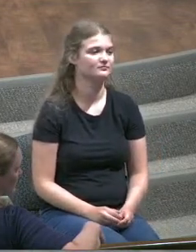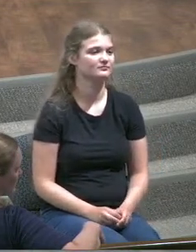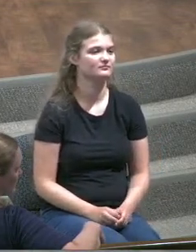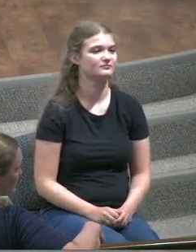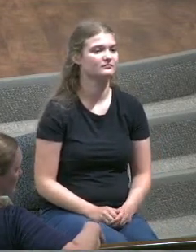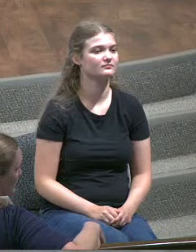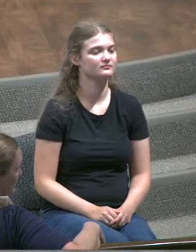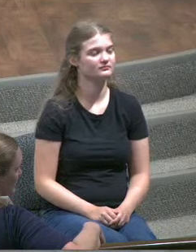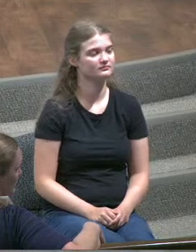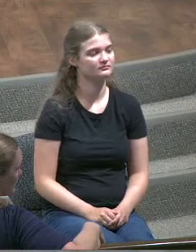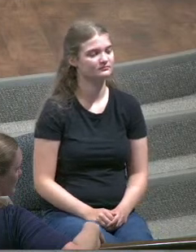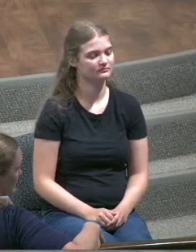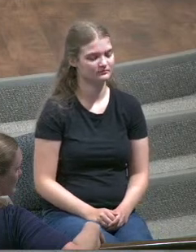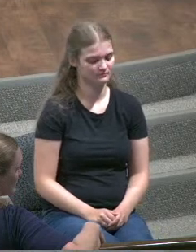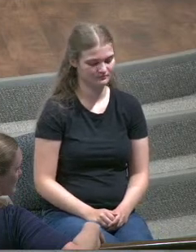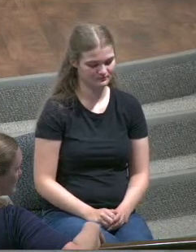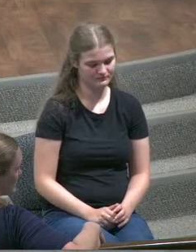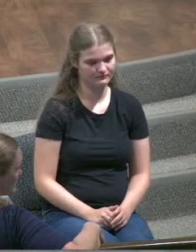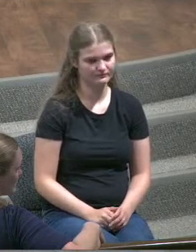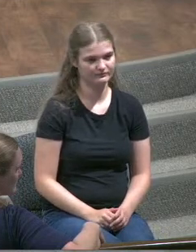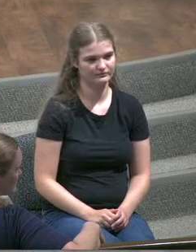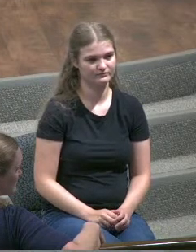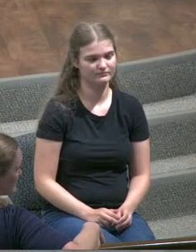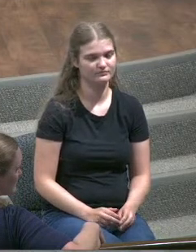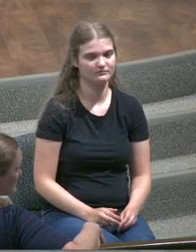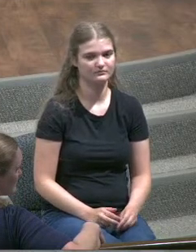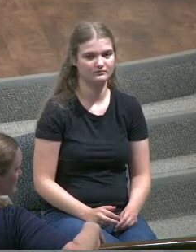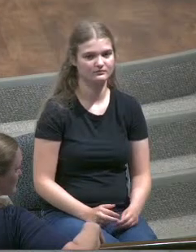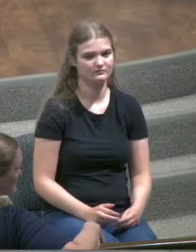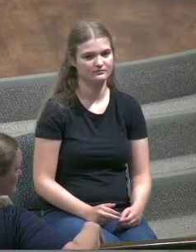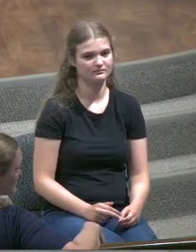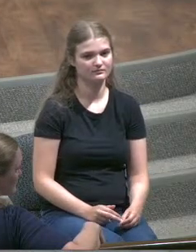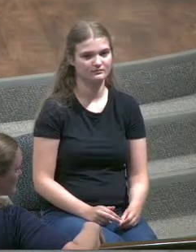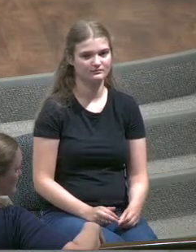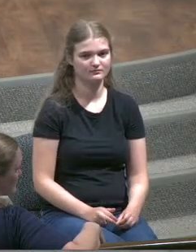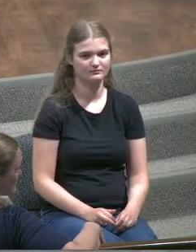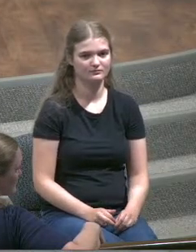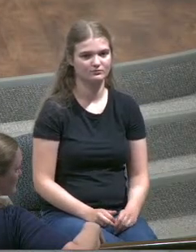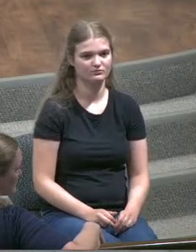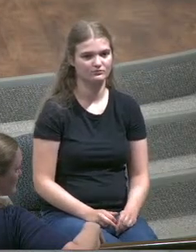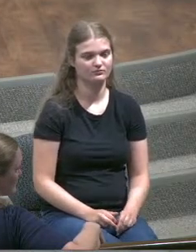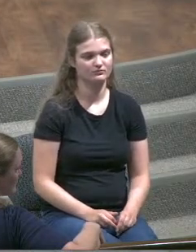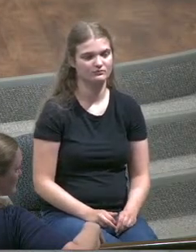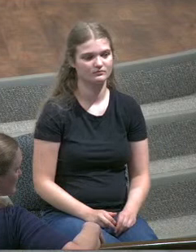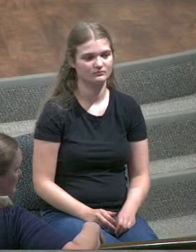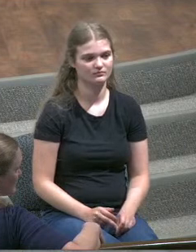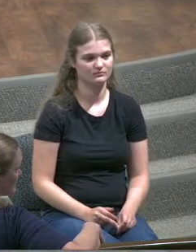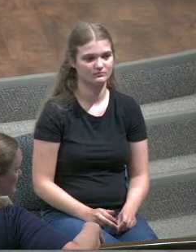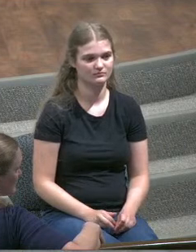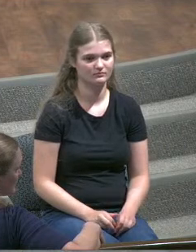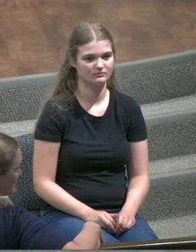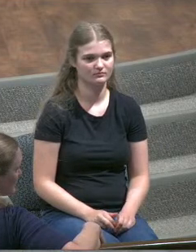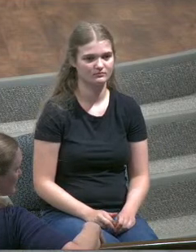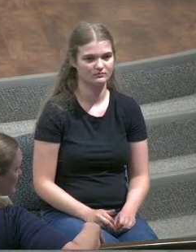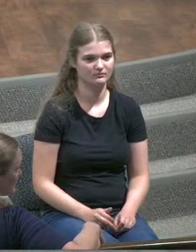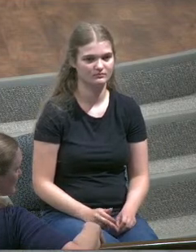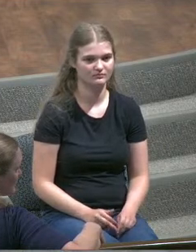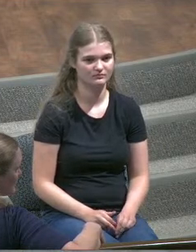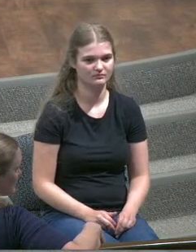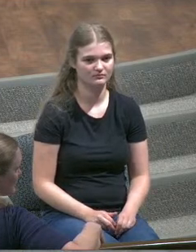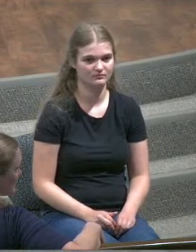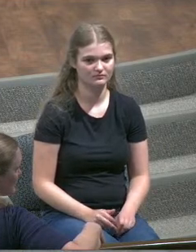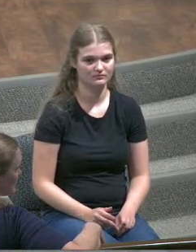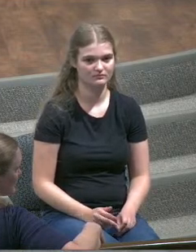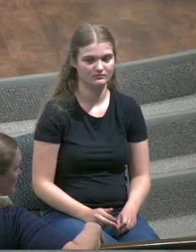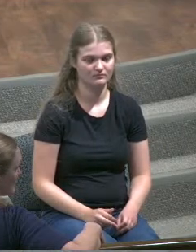thus questioned within themselves, said to them, "Why do you question these things in your hearts? Which is